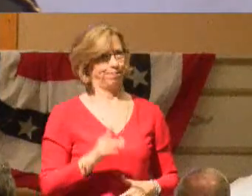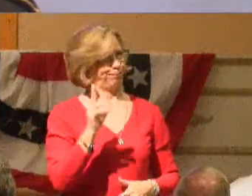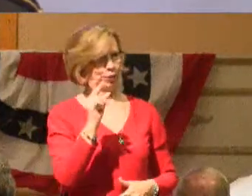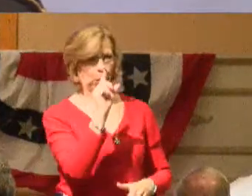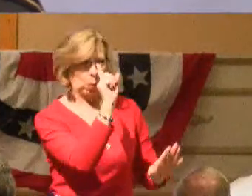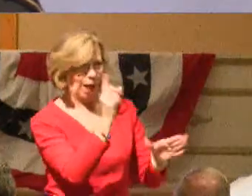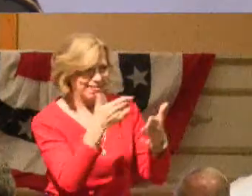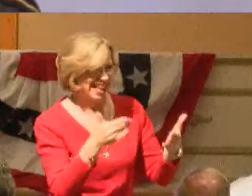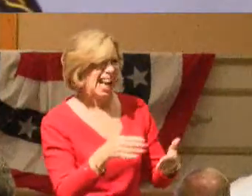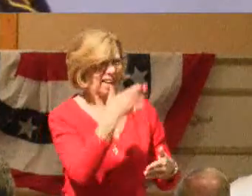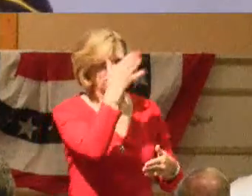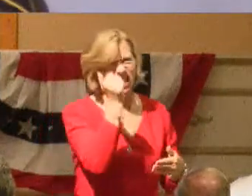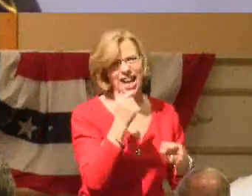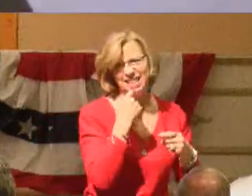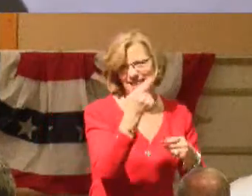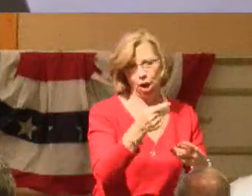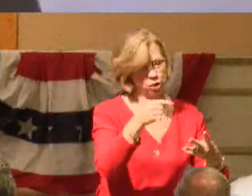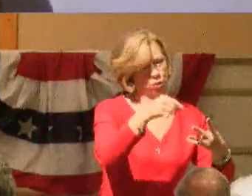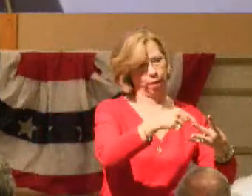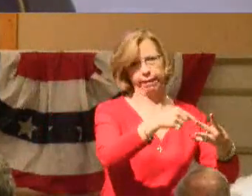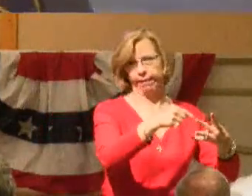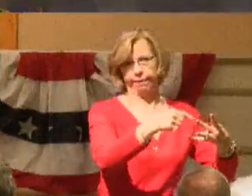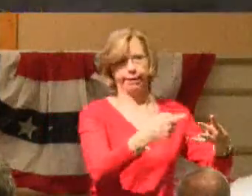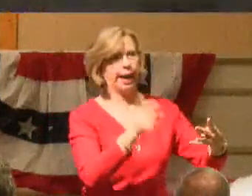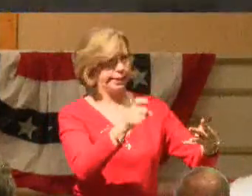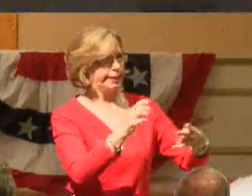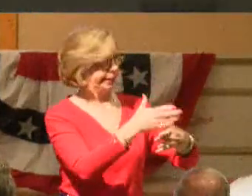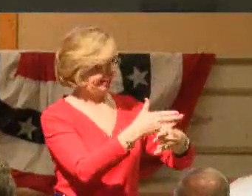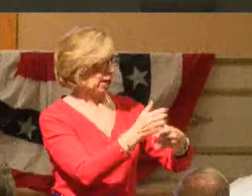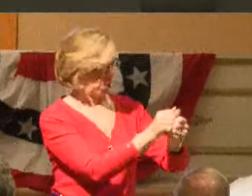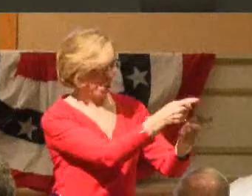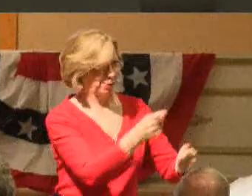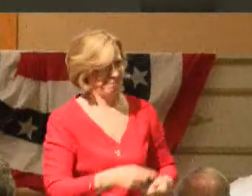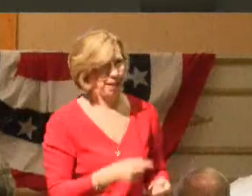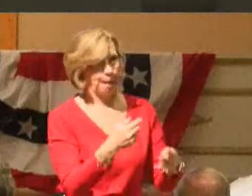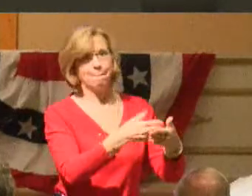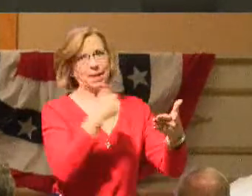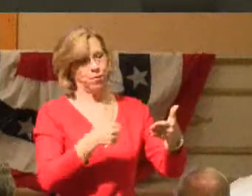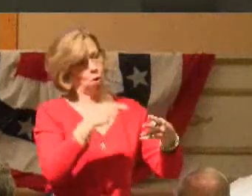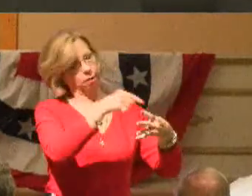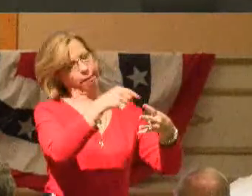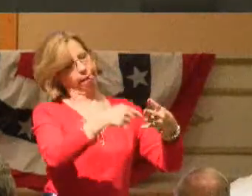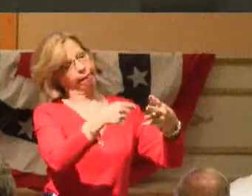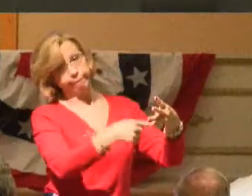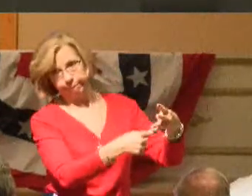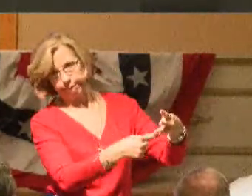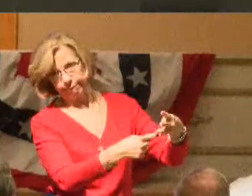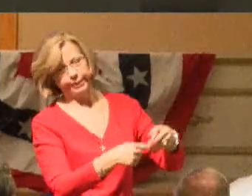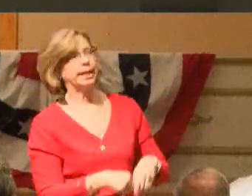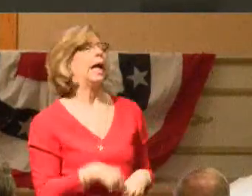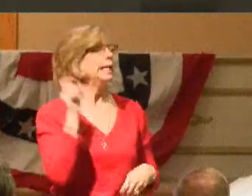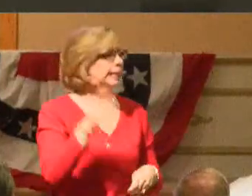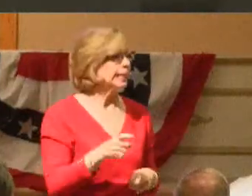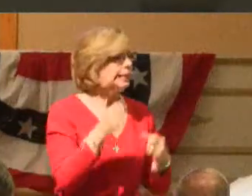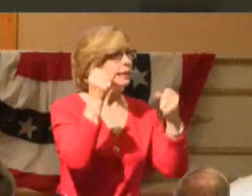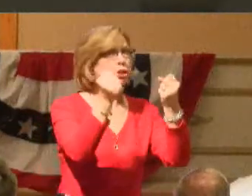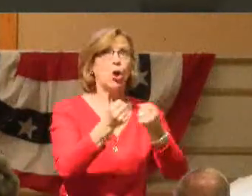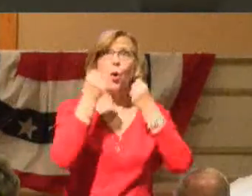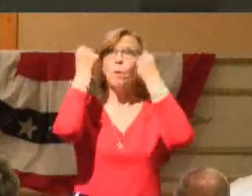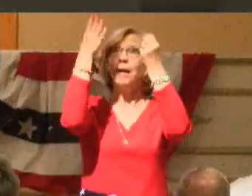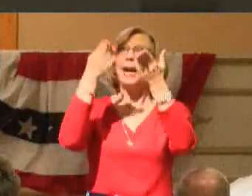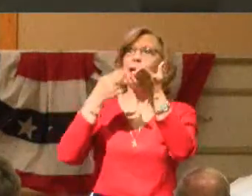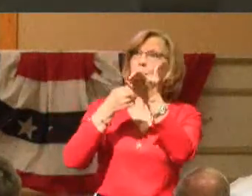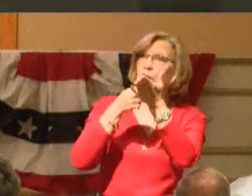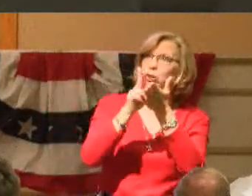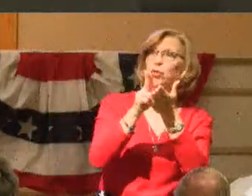there's one thing on two that I need to share with you before moving to three. We need to be obedient to the